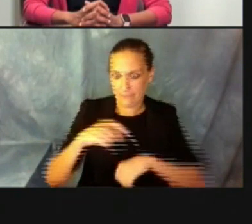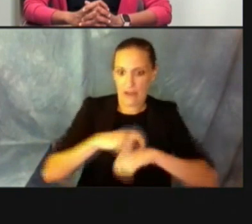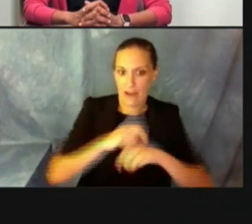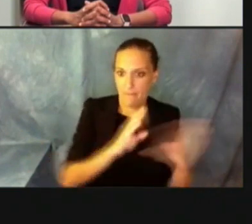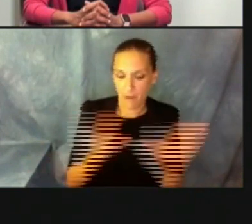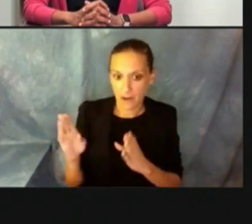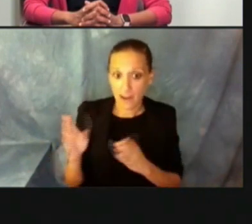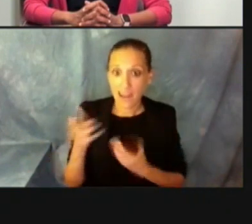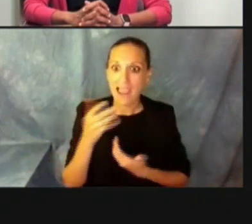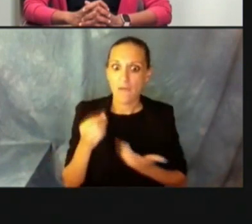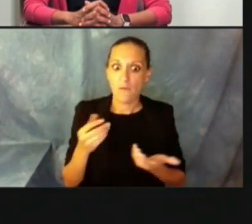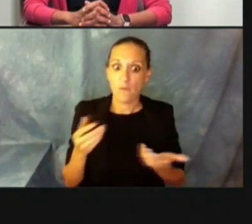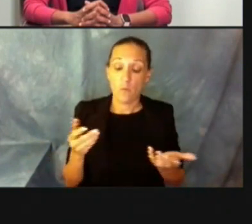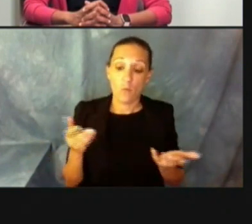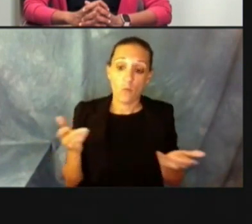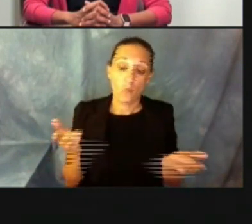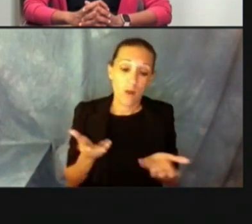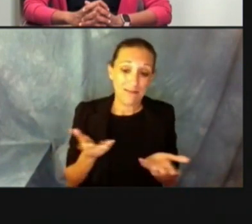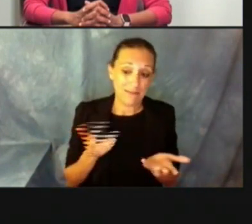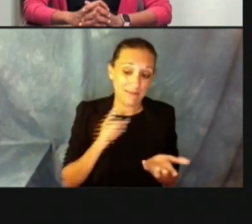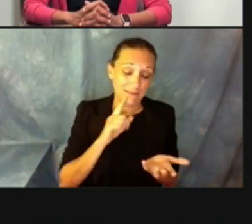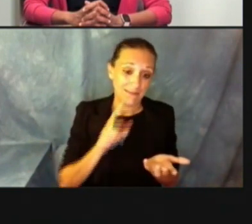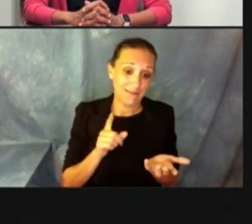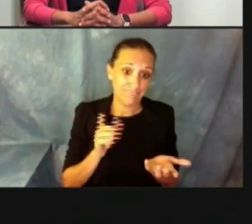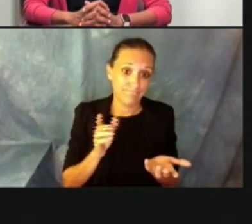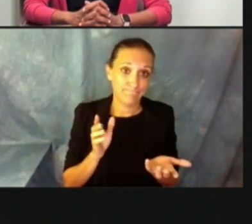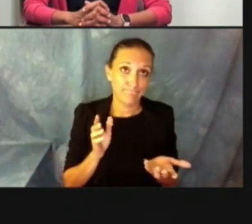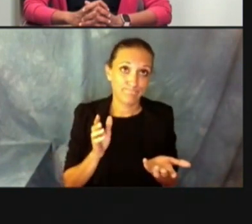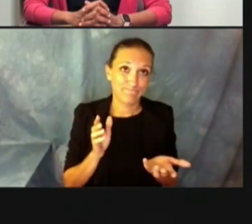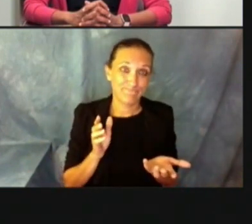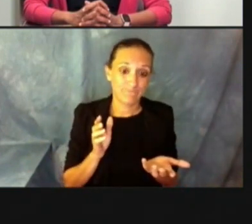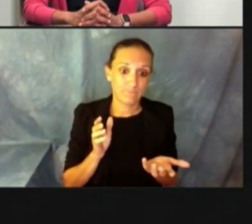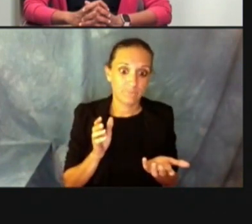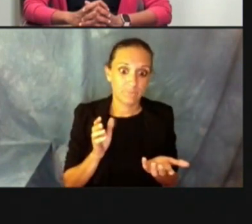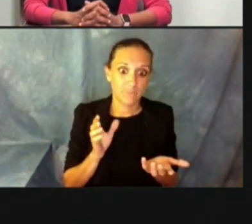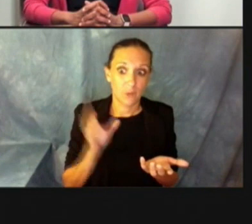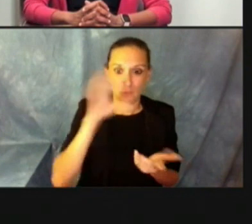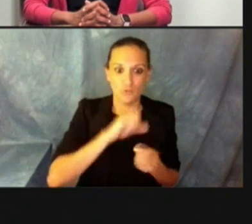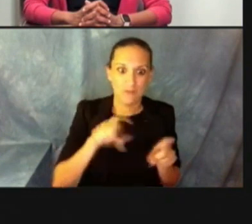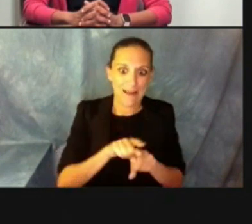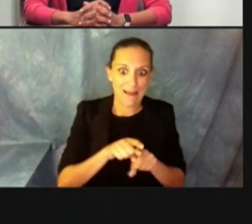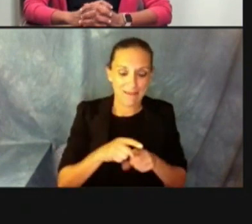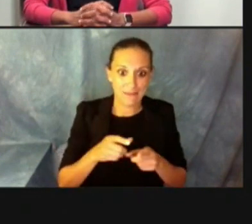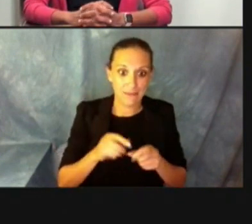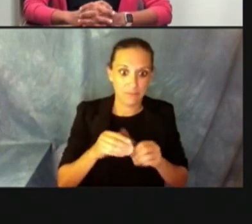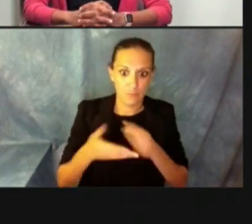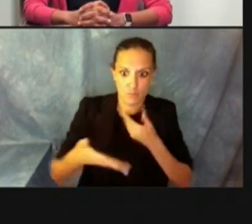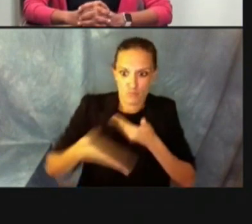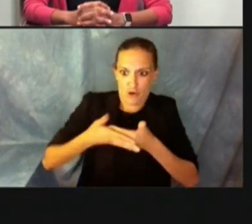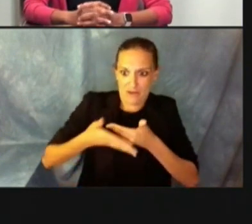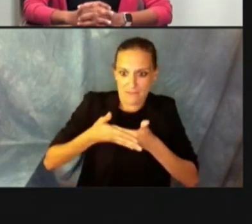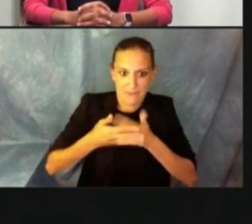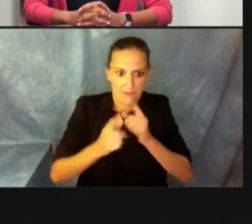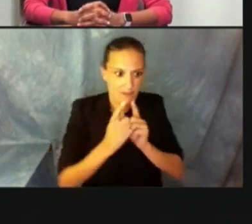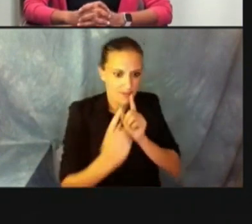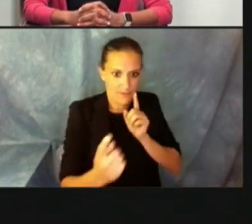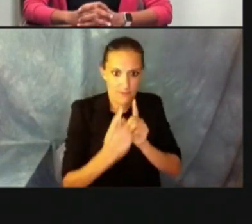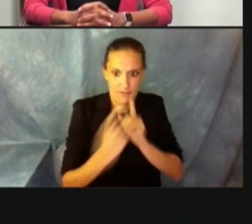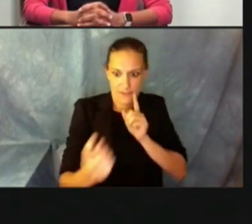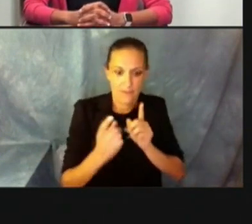what is assumed as the density or the proximity that people have with